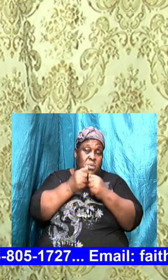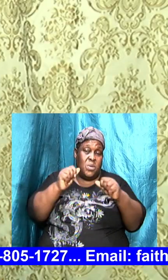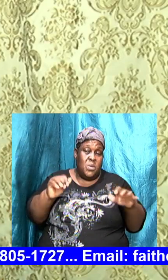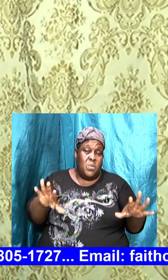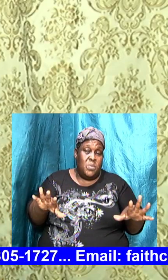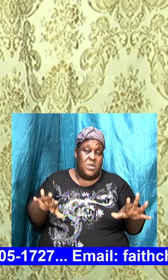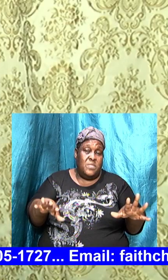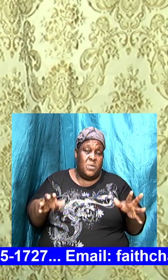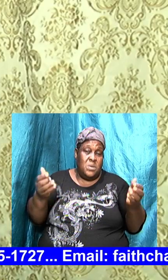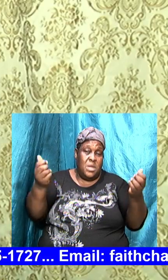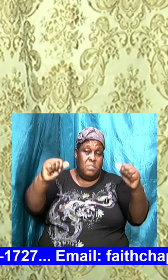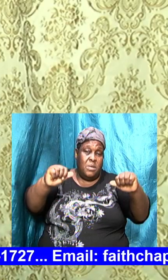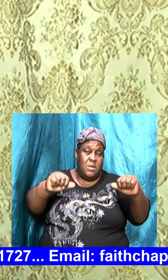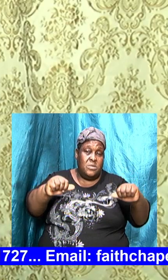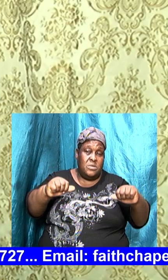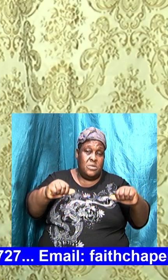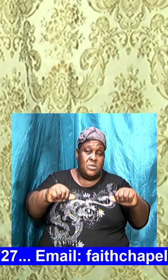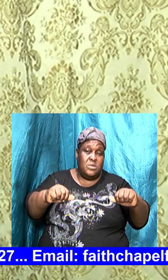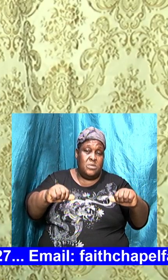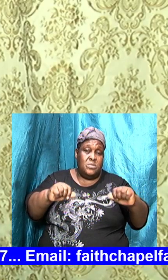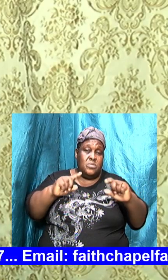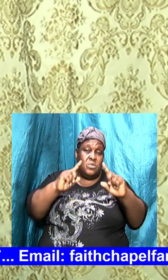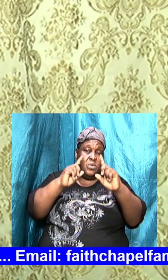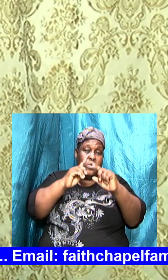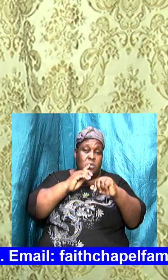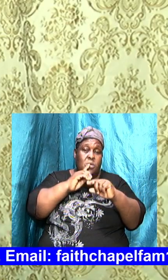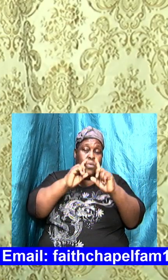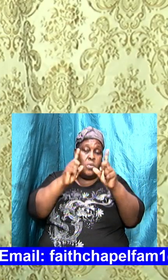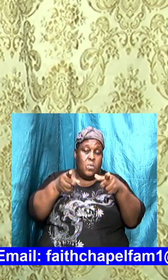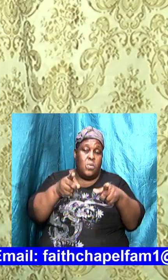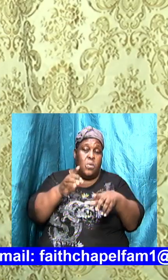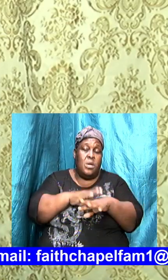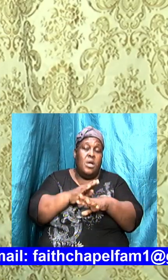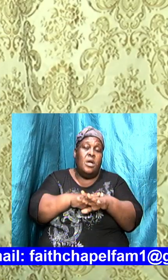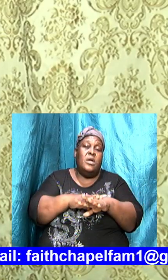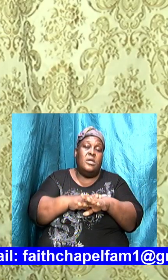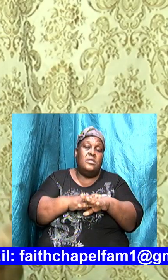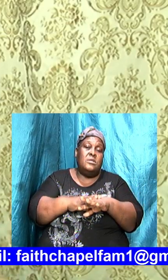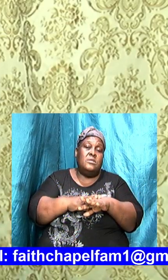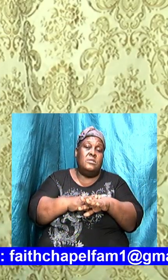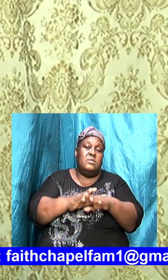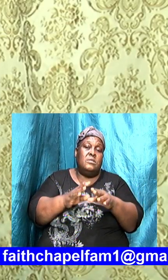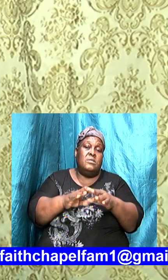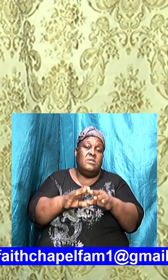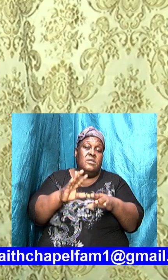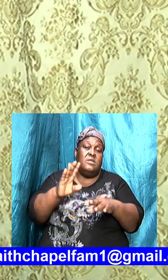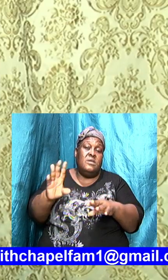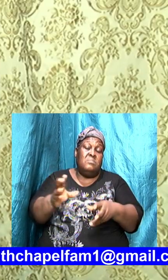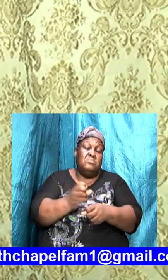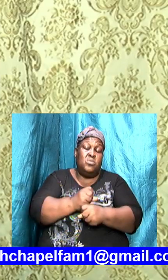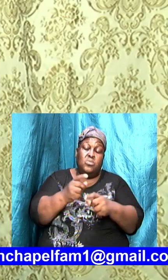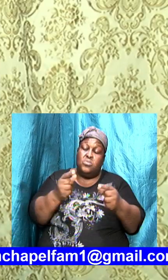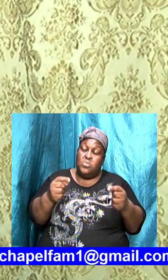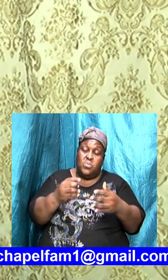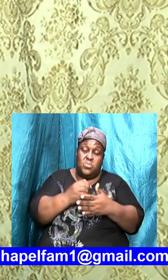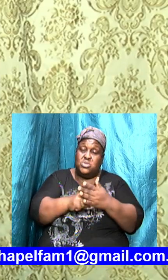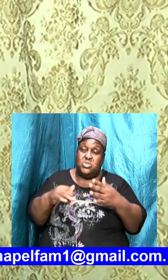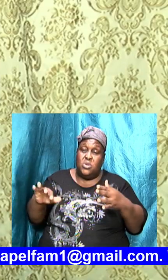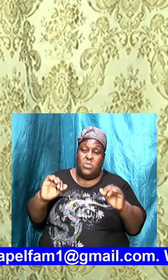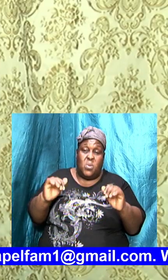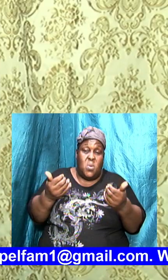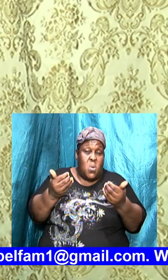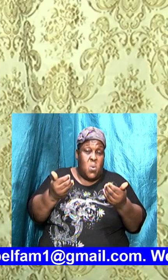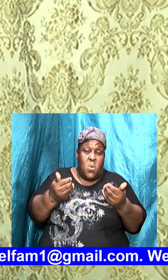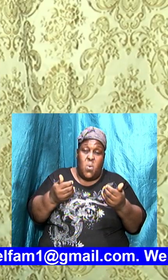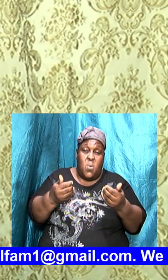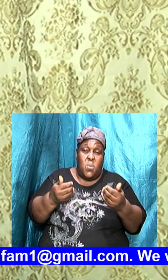the ability to get on the platform, we are going to have to do something and find out how we can reach to them. But whatever has to be done